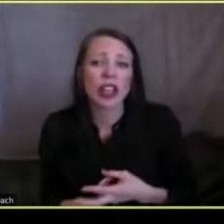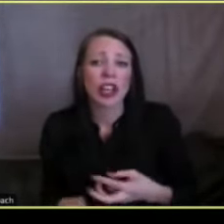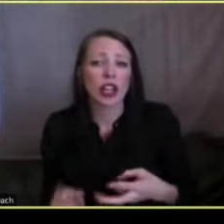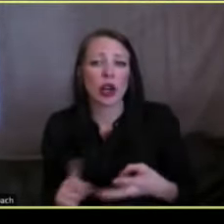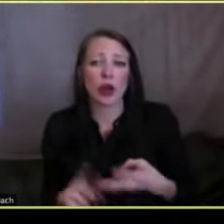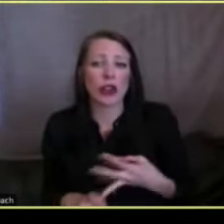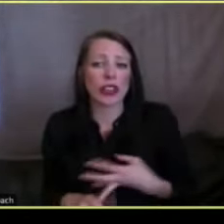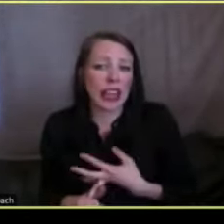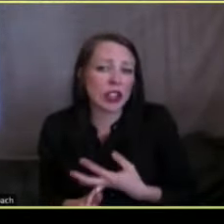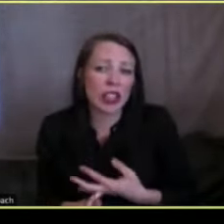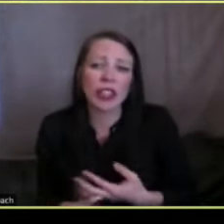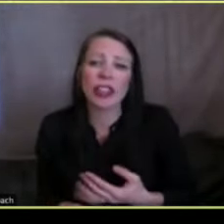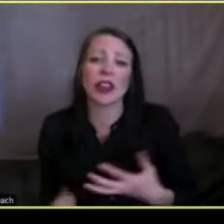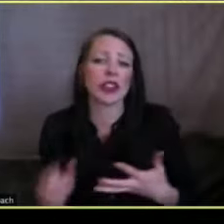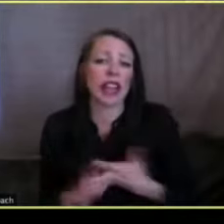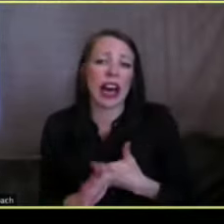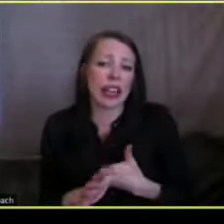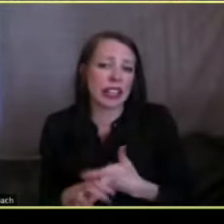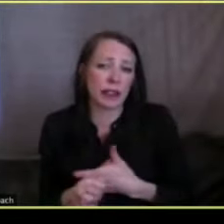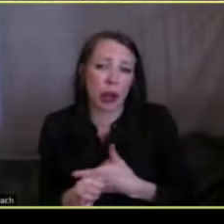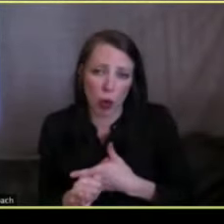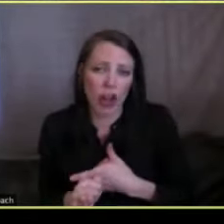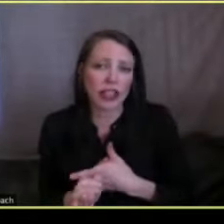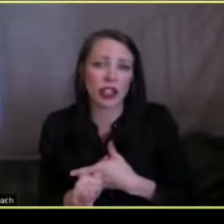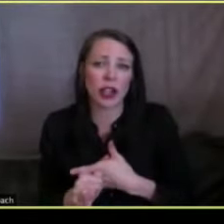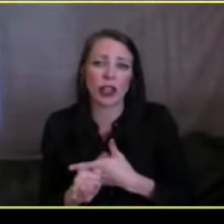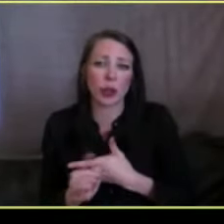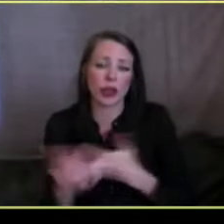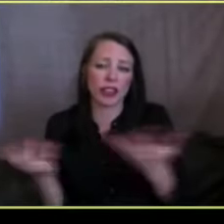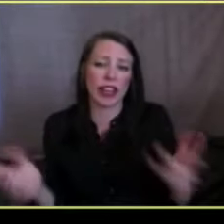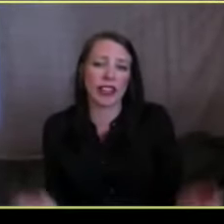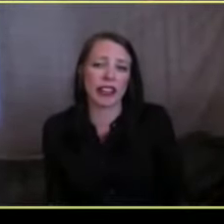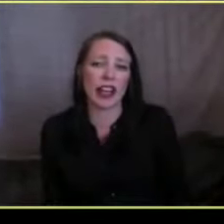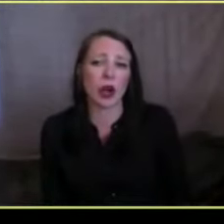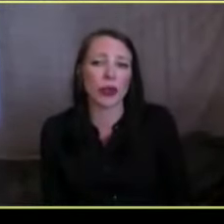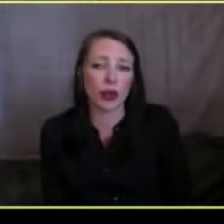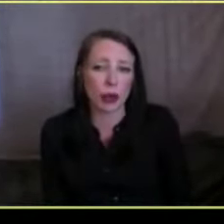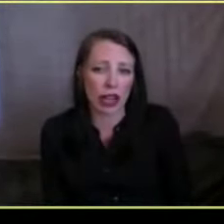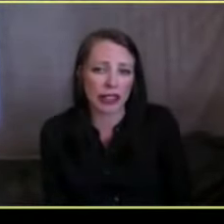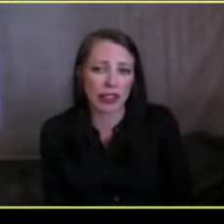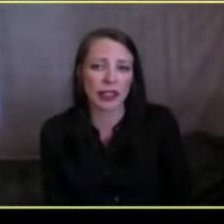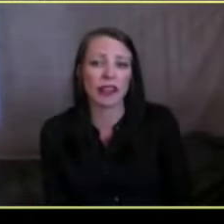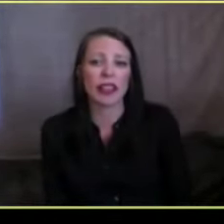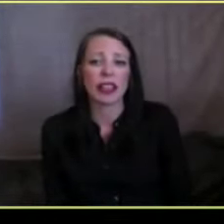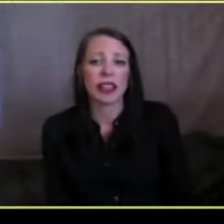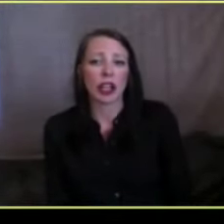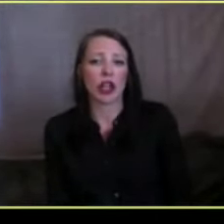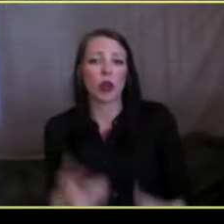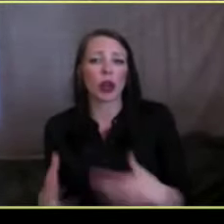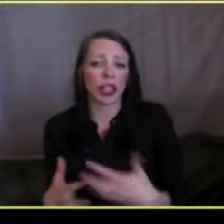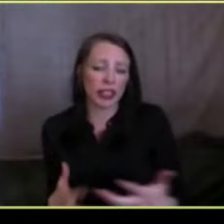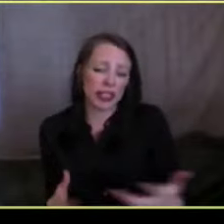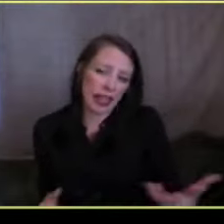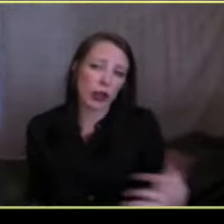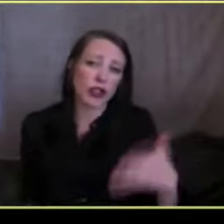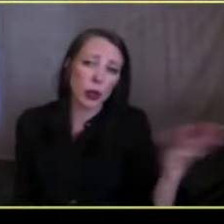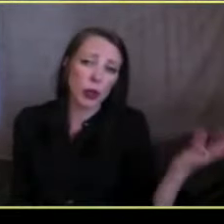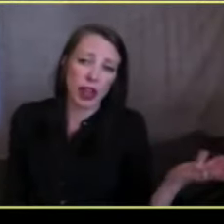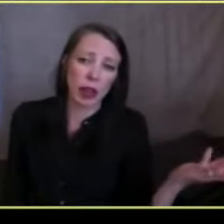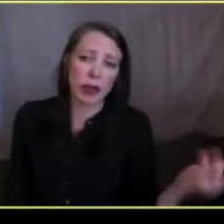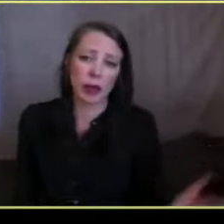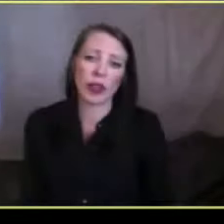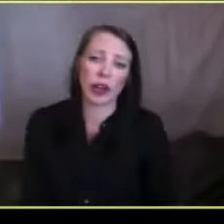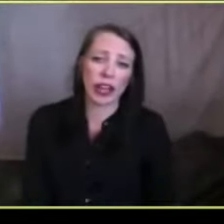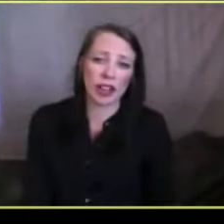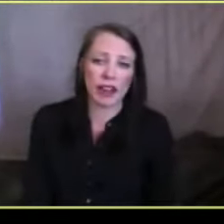Spanish, there's Asian, there's a lot of different ones, and so we've just had to kind of go through the process of, working together too with the